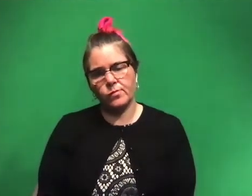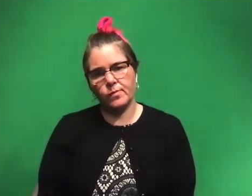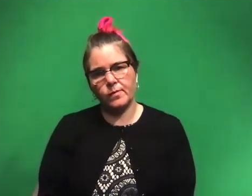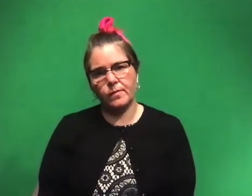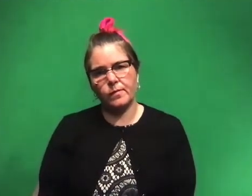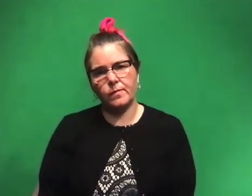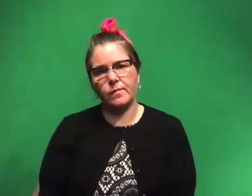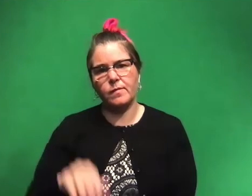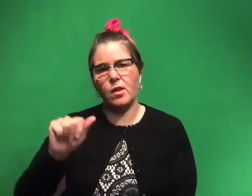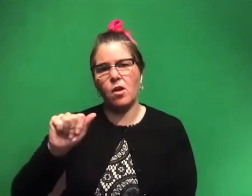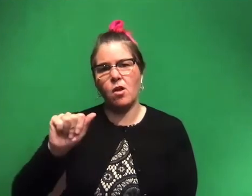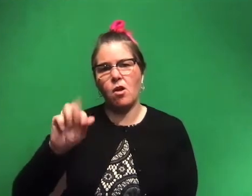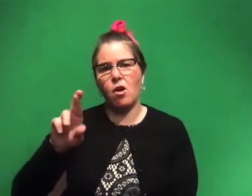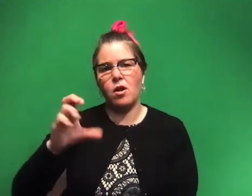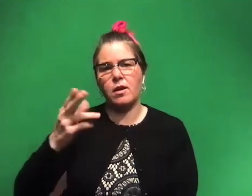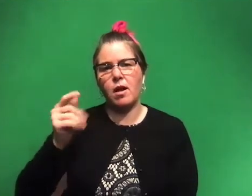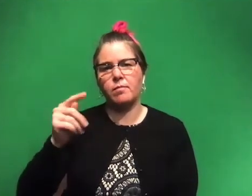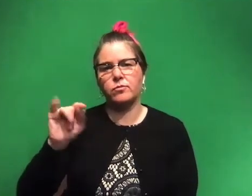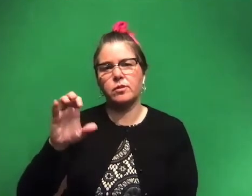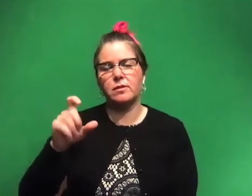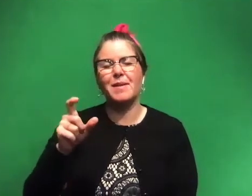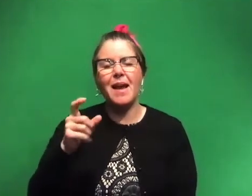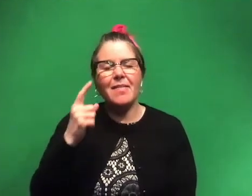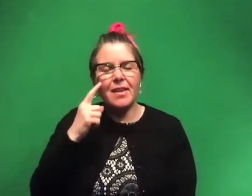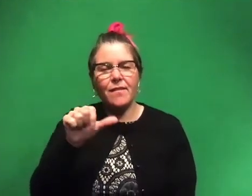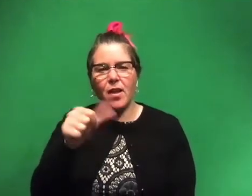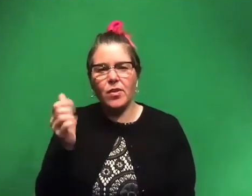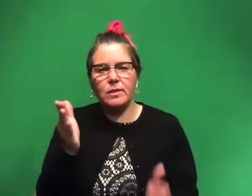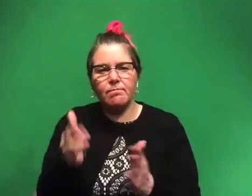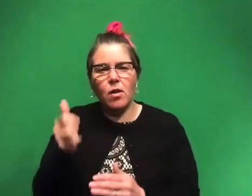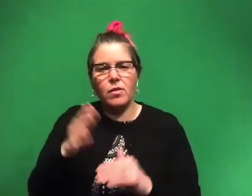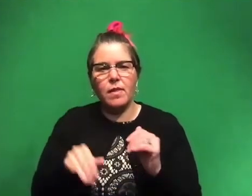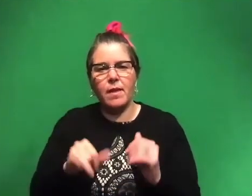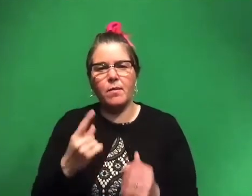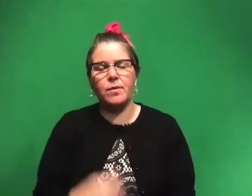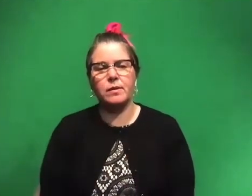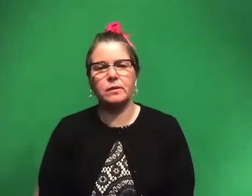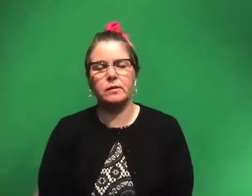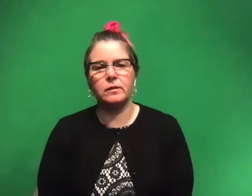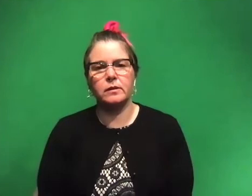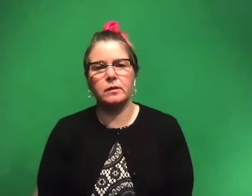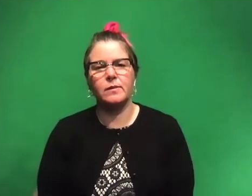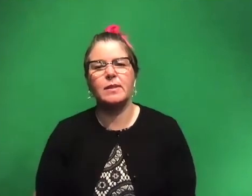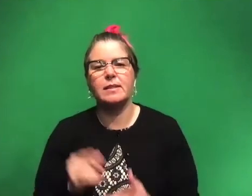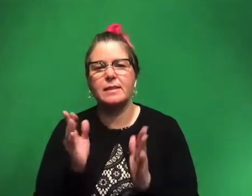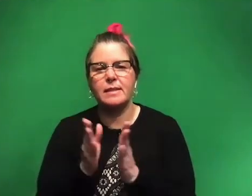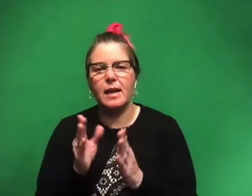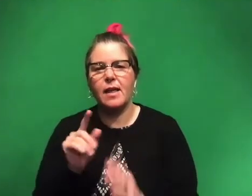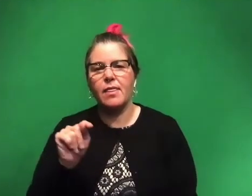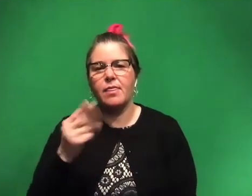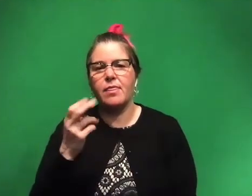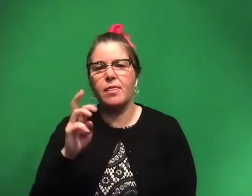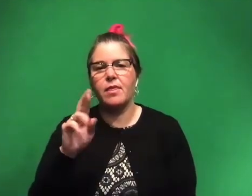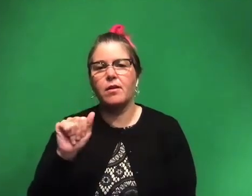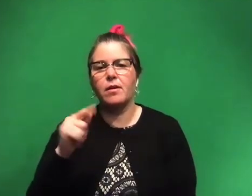Archaeopteryx is pretty small, but I believe there's something else out there that's smaller than that. A tiny little theropod dinosaur,